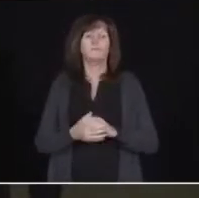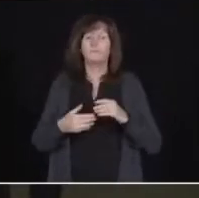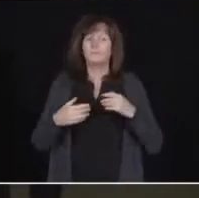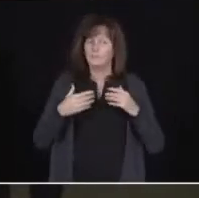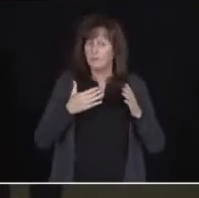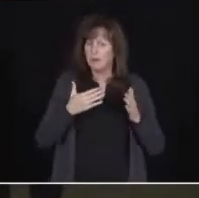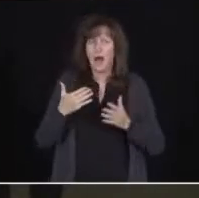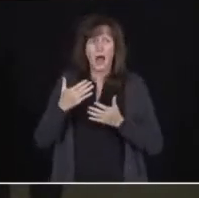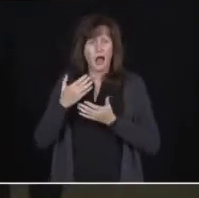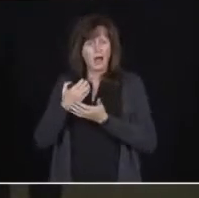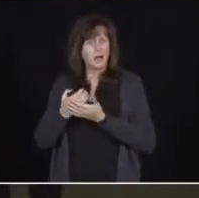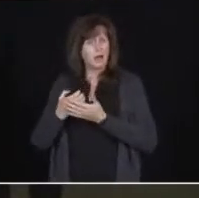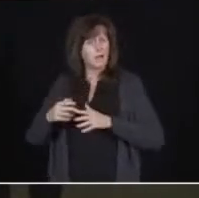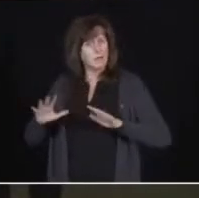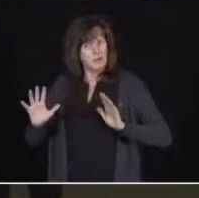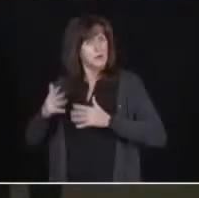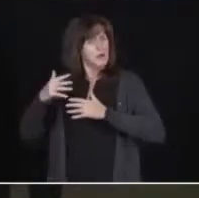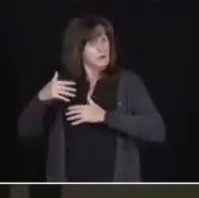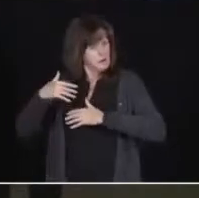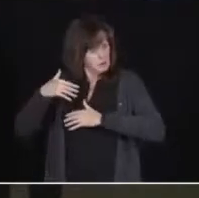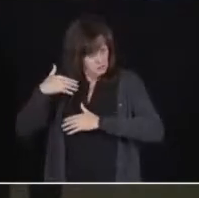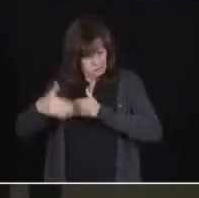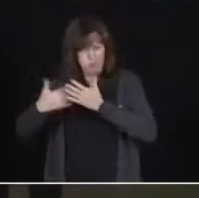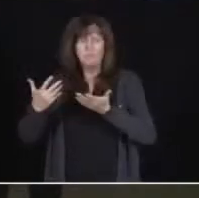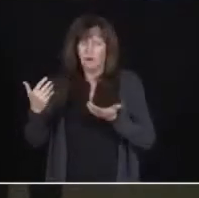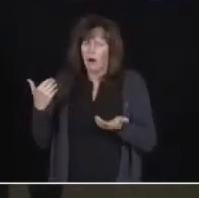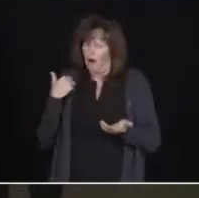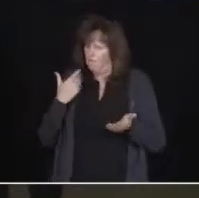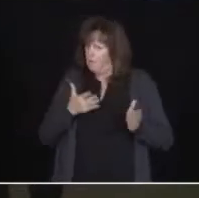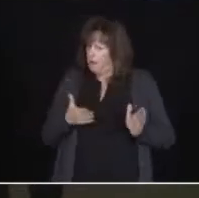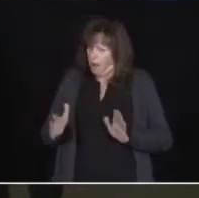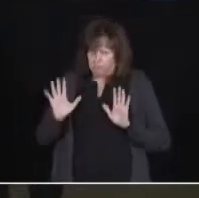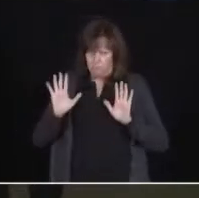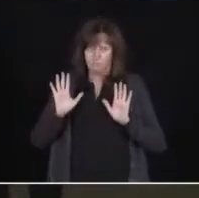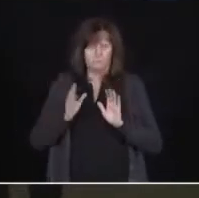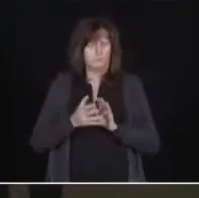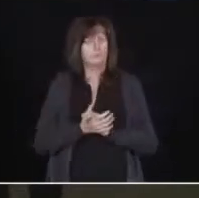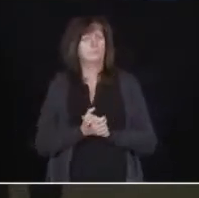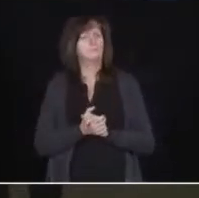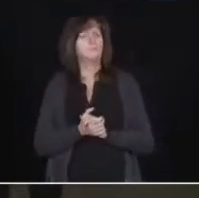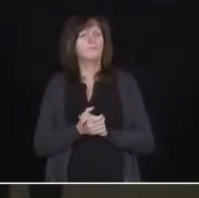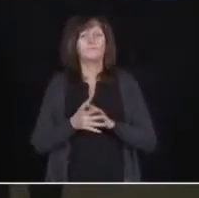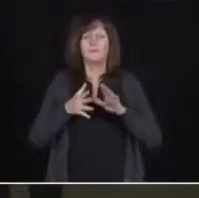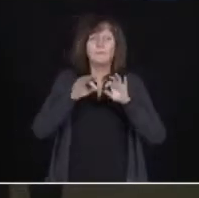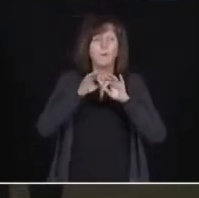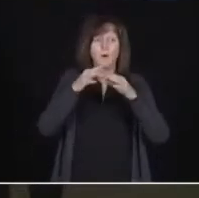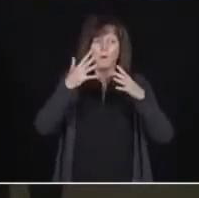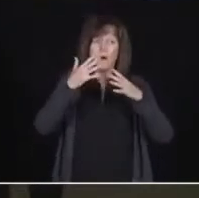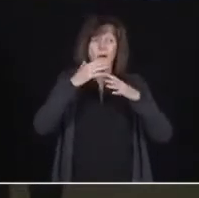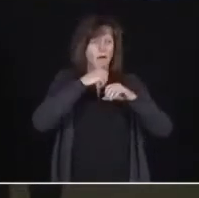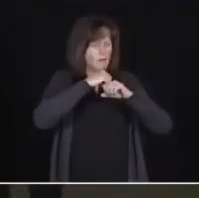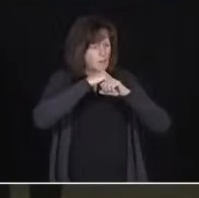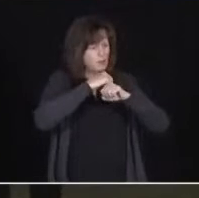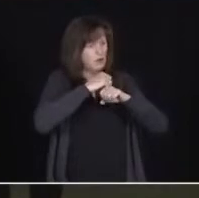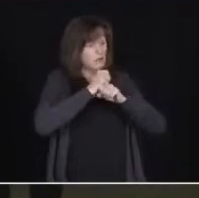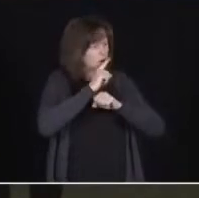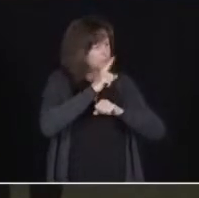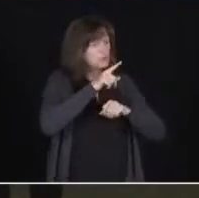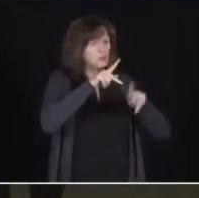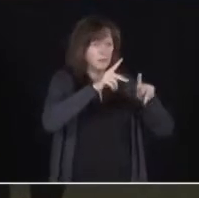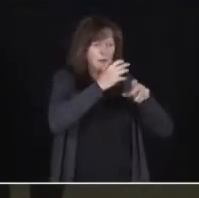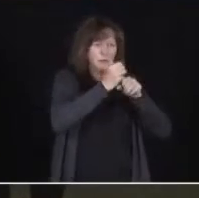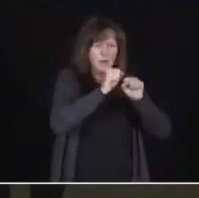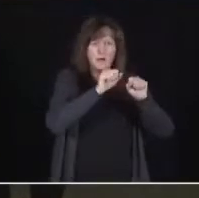well underway. It's critical that we keep people safe, at the same time that we keep Ontario open